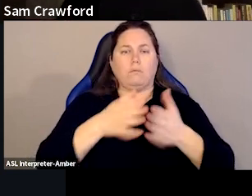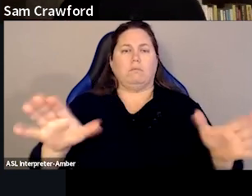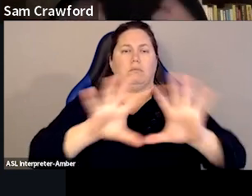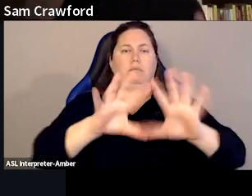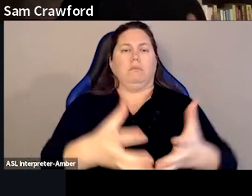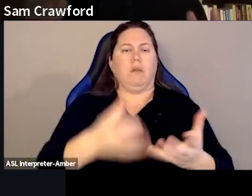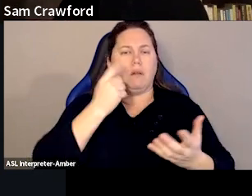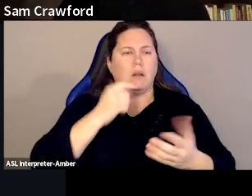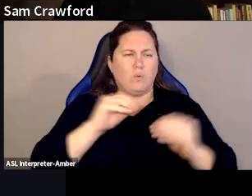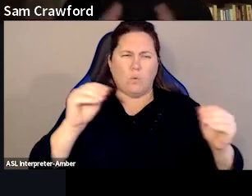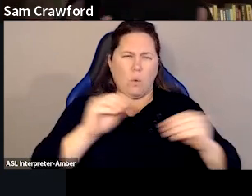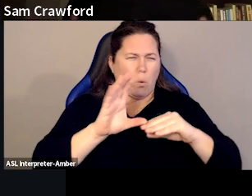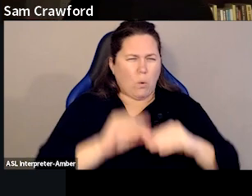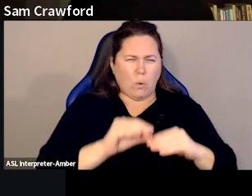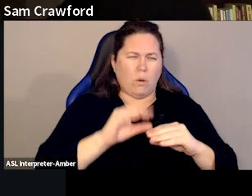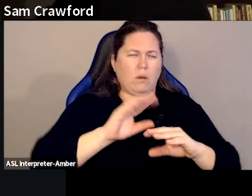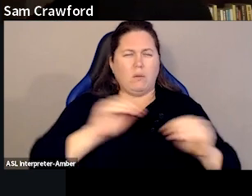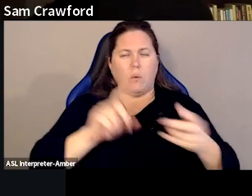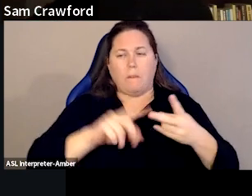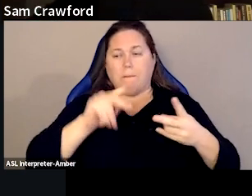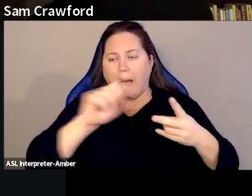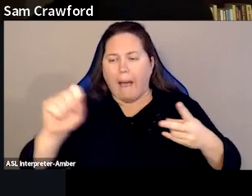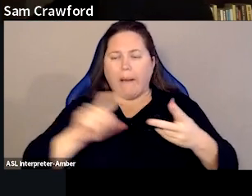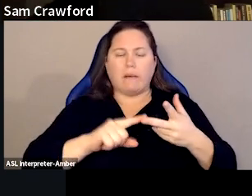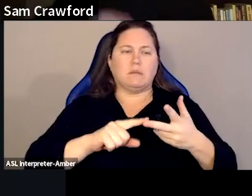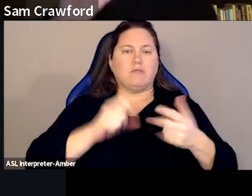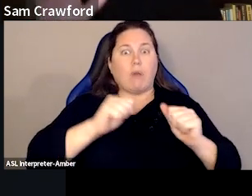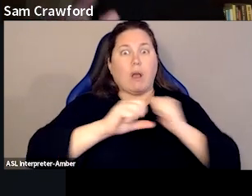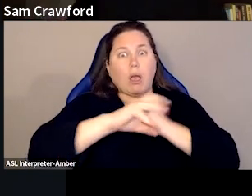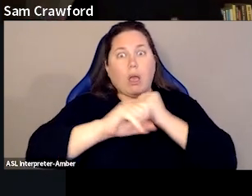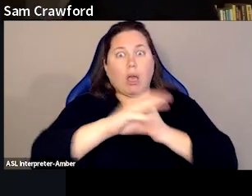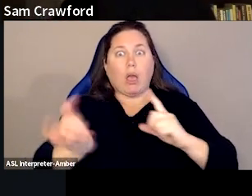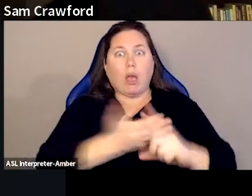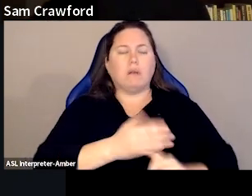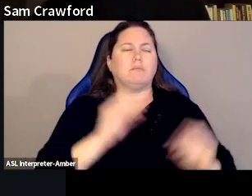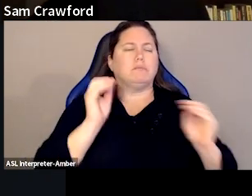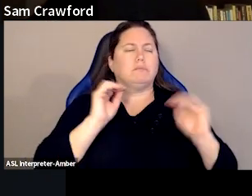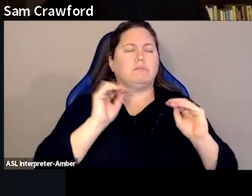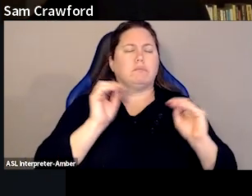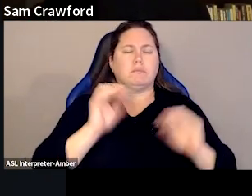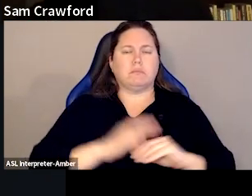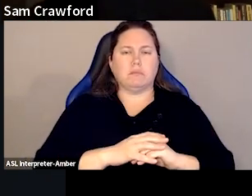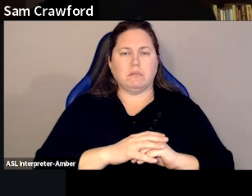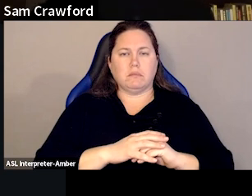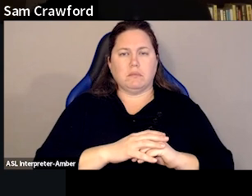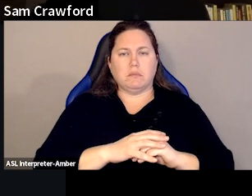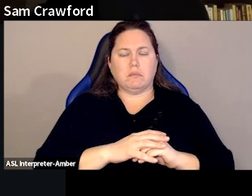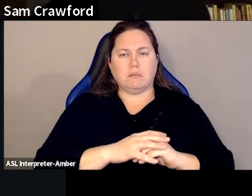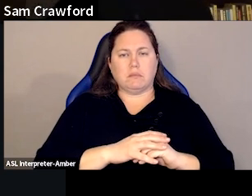discount codes, no personal agendas, nothing like that. But just back to me for a second. So